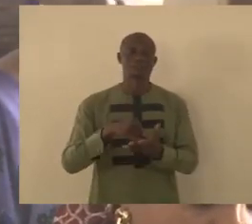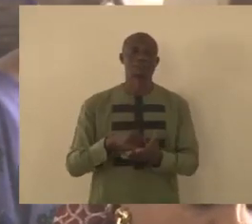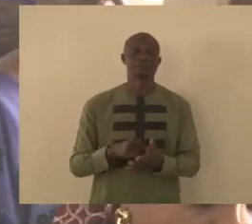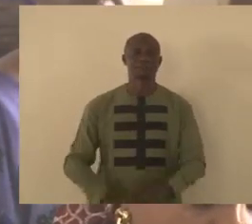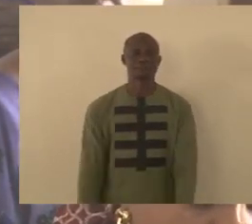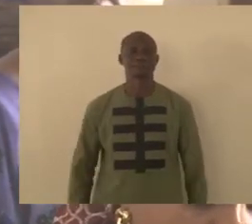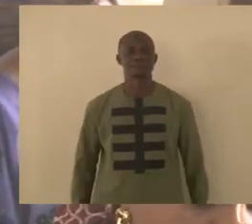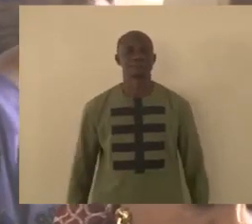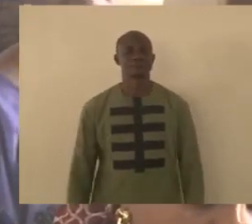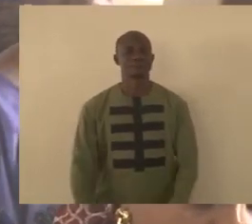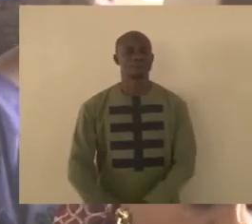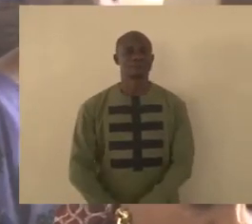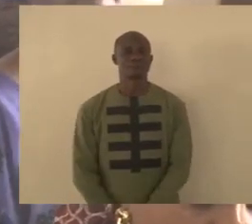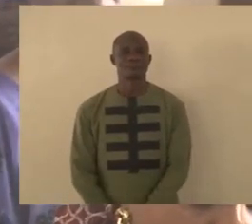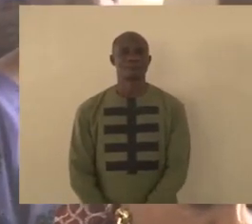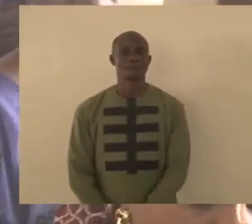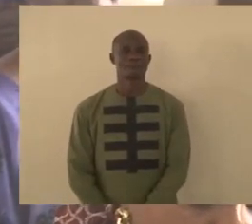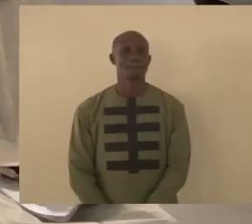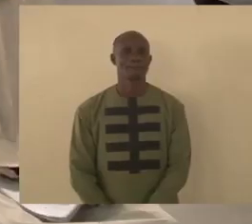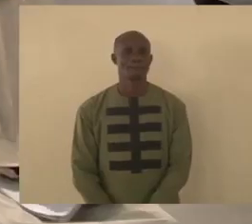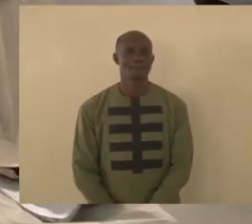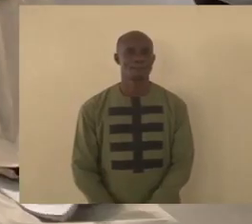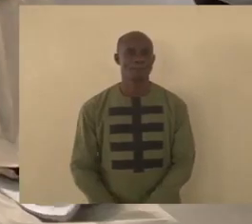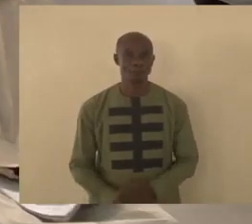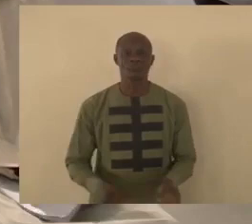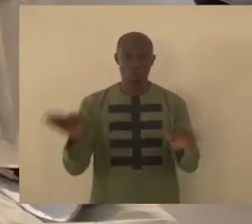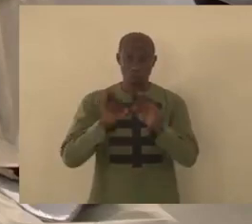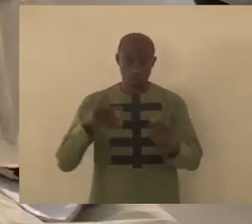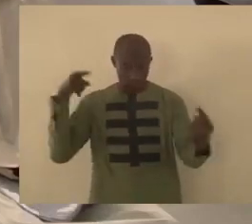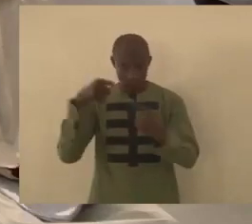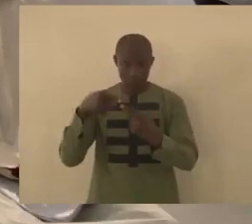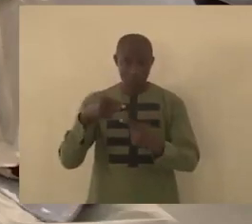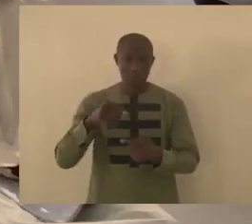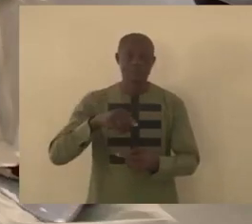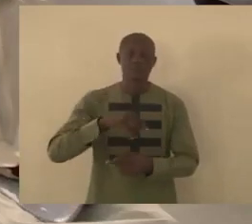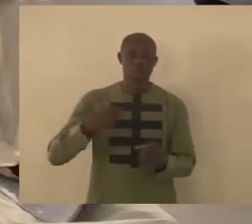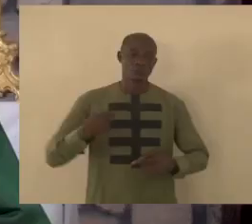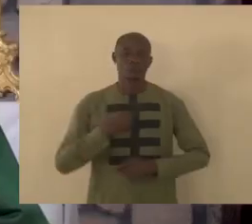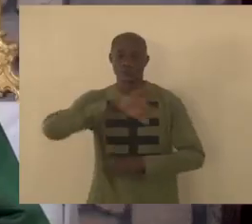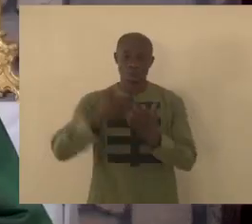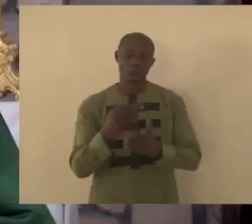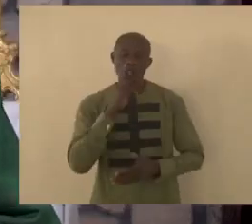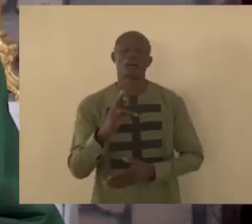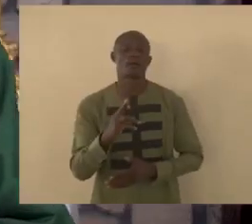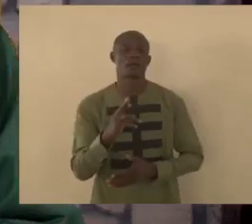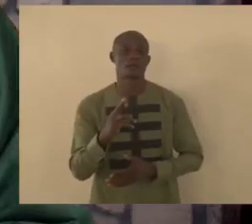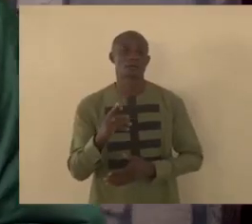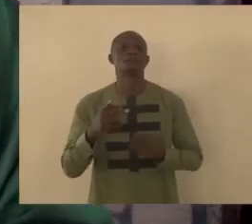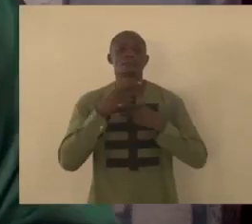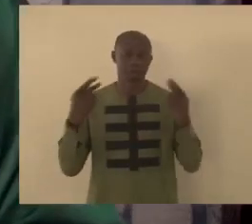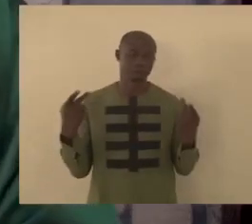Thank you. Let us put our hands together for him. One very important point, that we all are, by virtue of our baptism, we